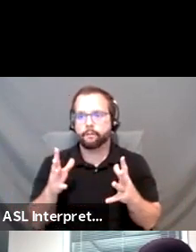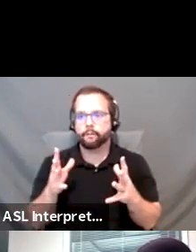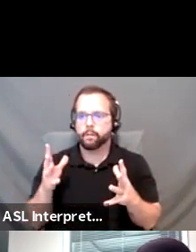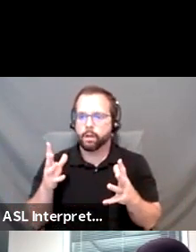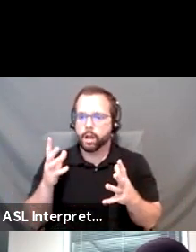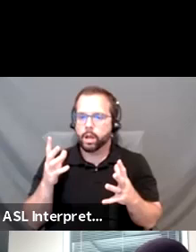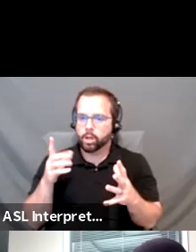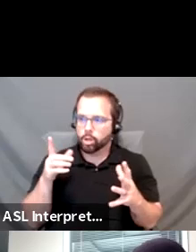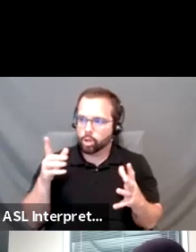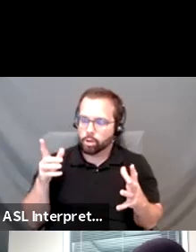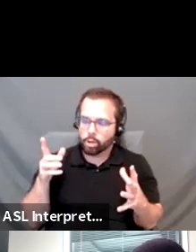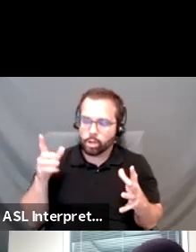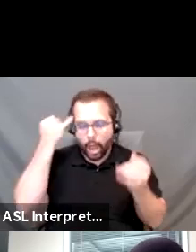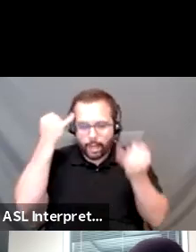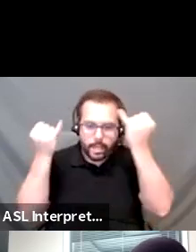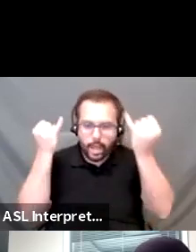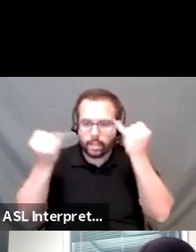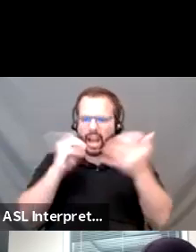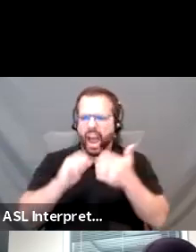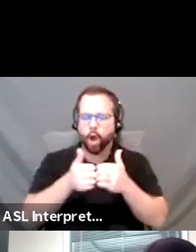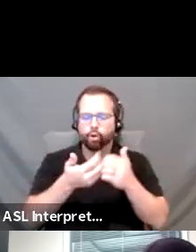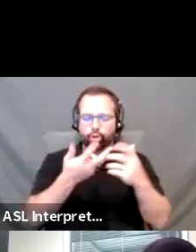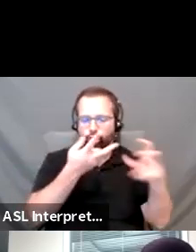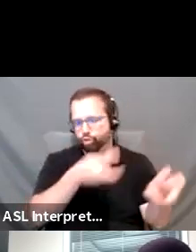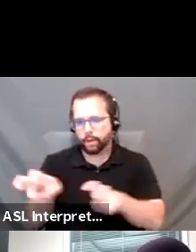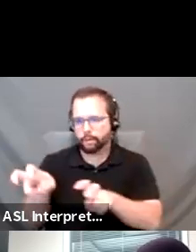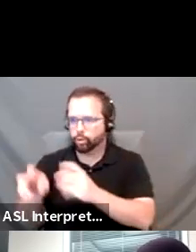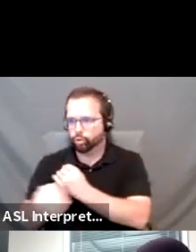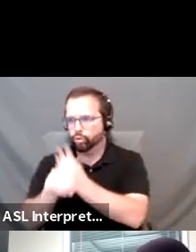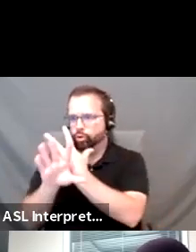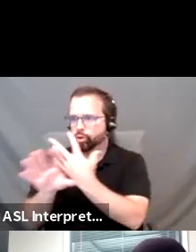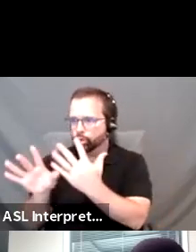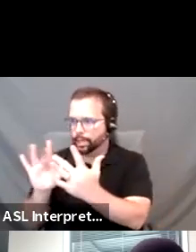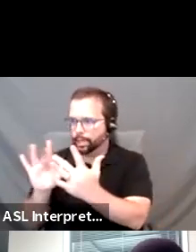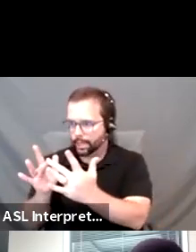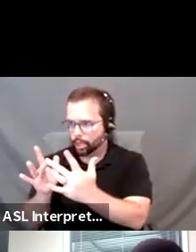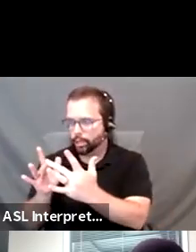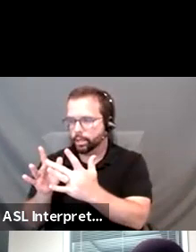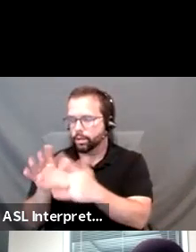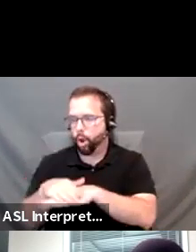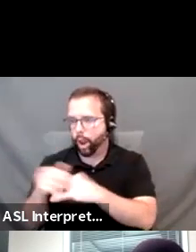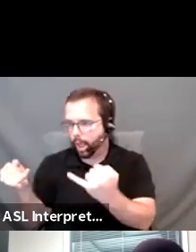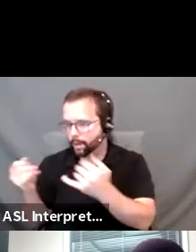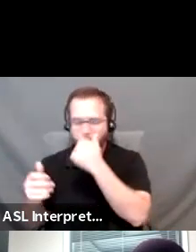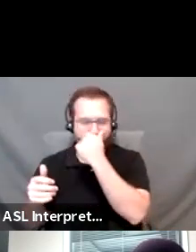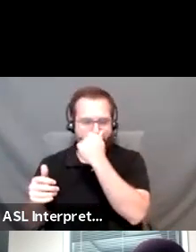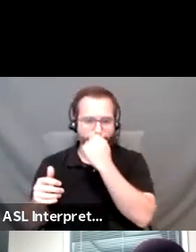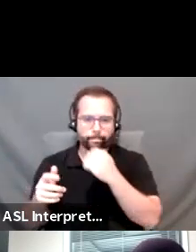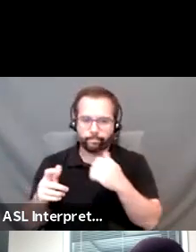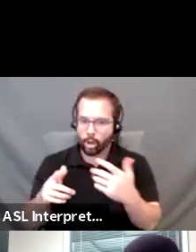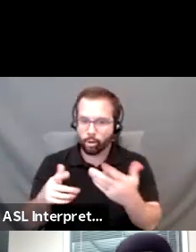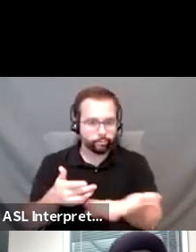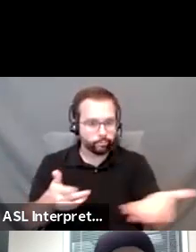it. Now, and since there are so many new people, I will open that up. If you want to share kind of